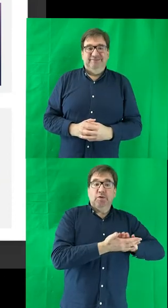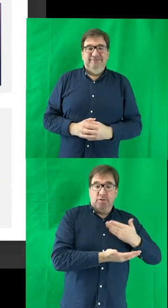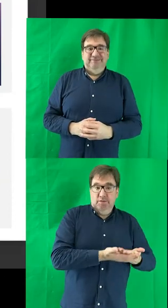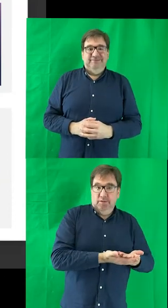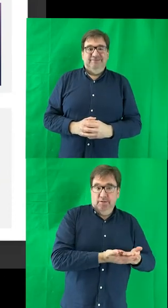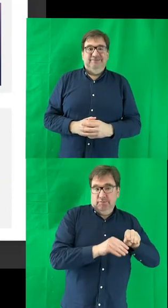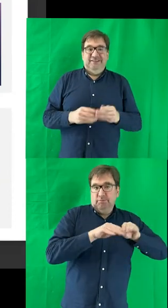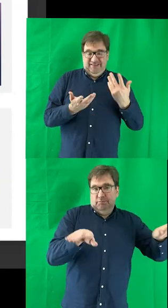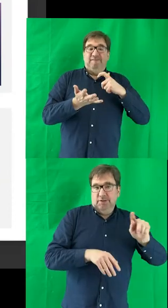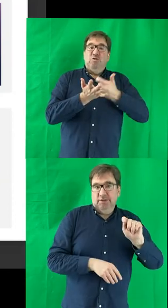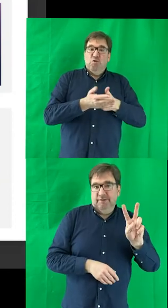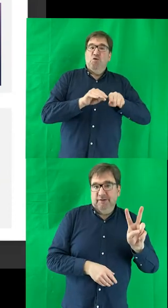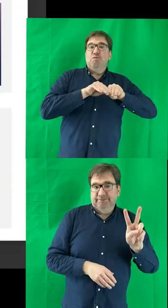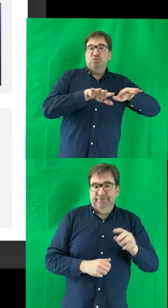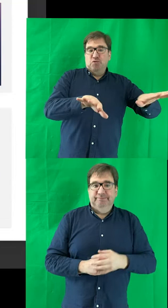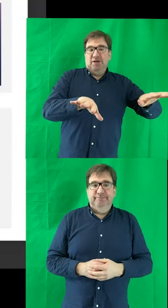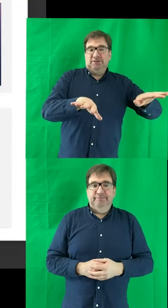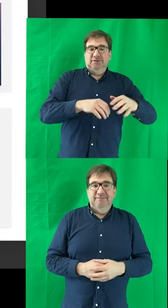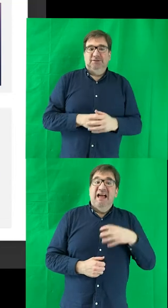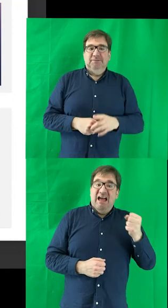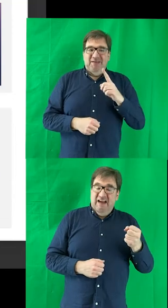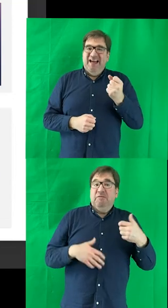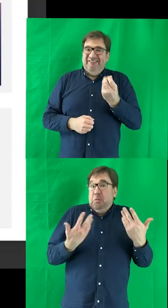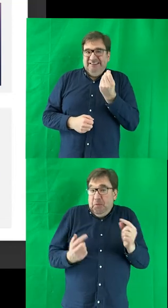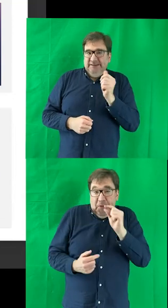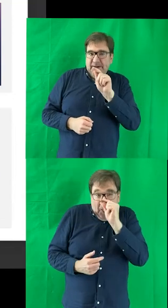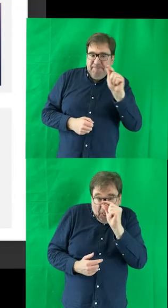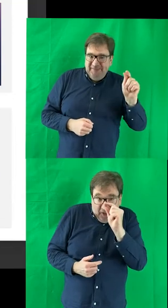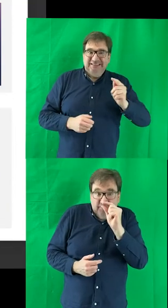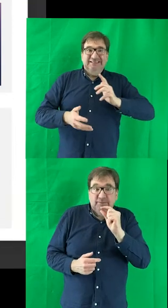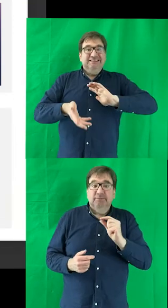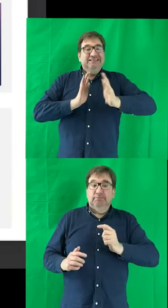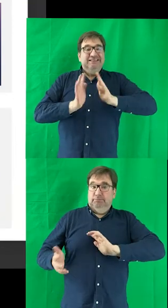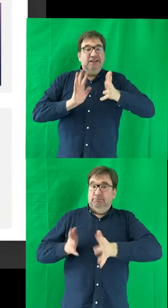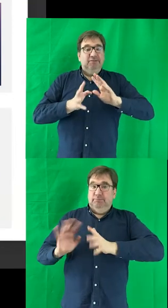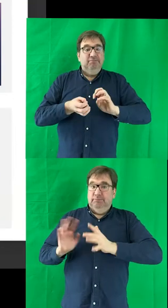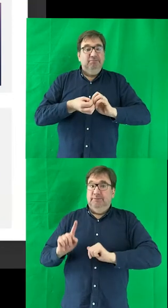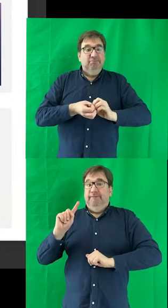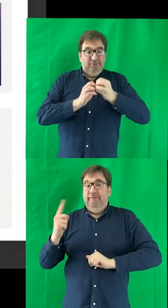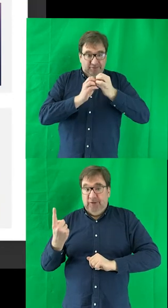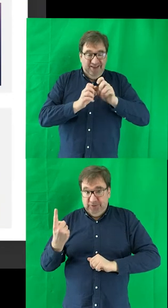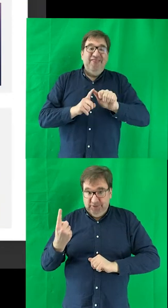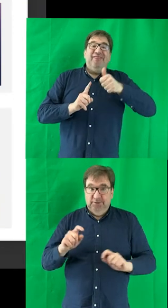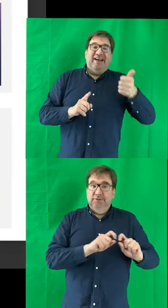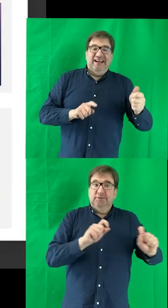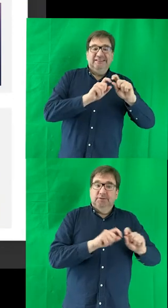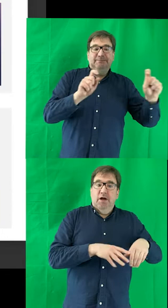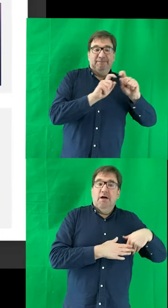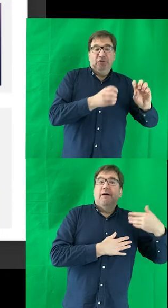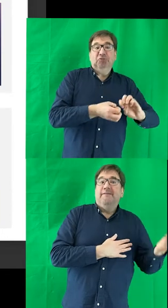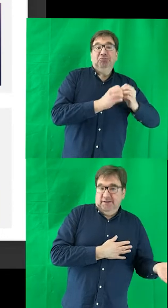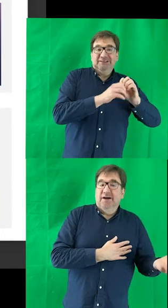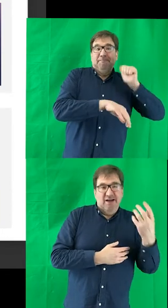the signing in the broadcast domain. But we have a few instances where the signing is produced and then the subtitles